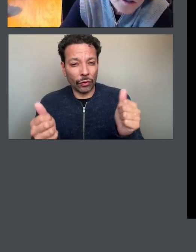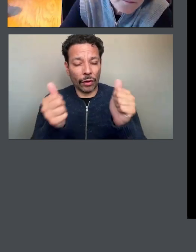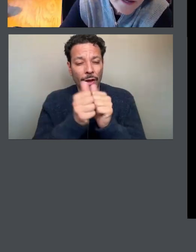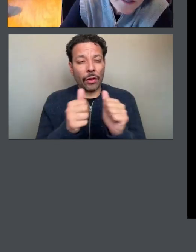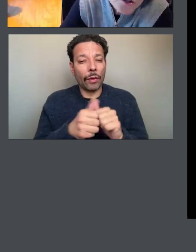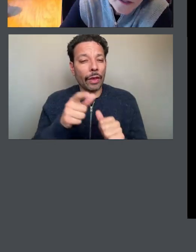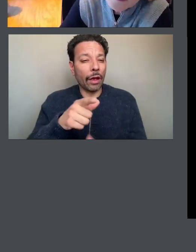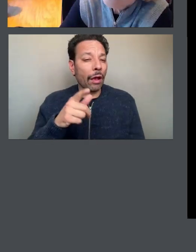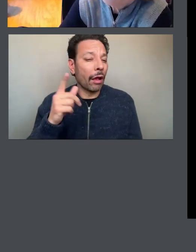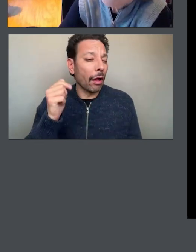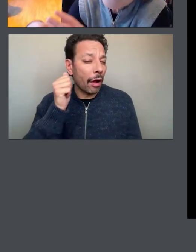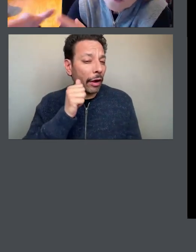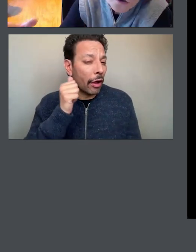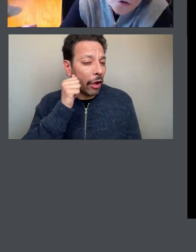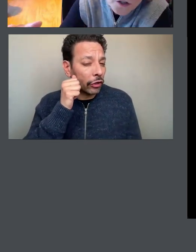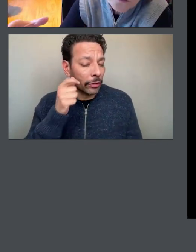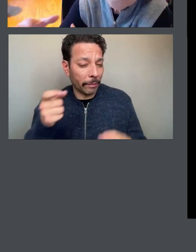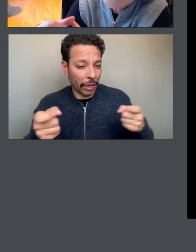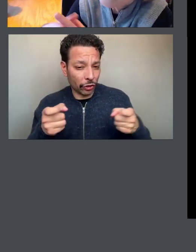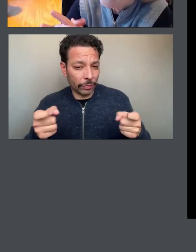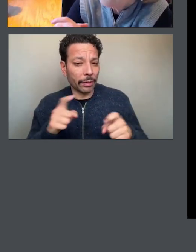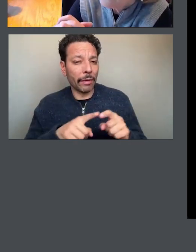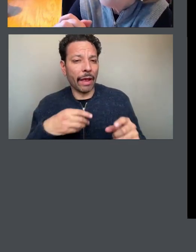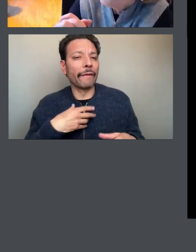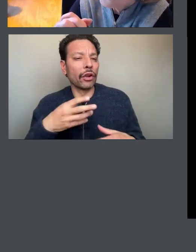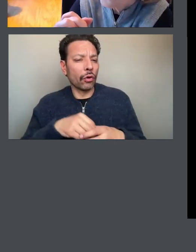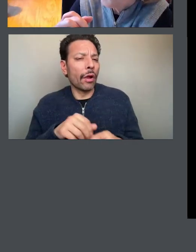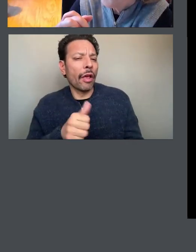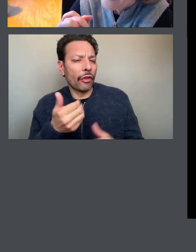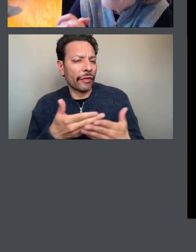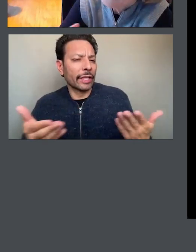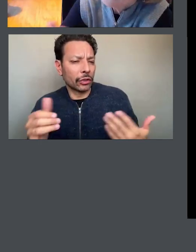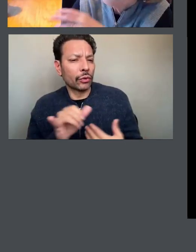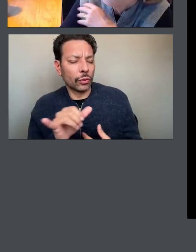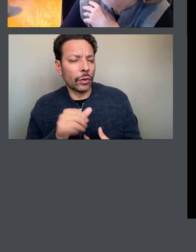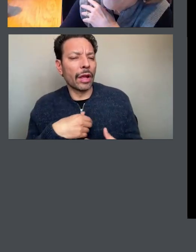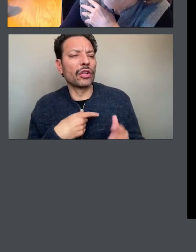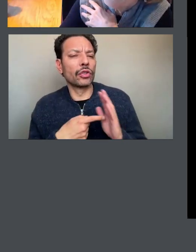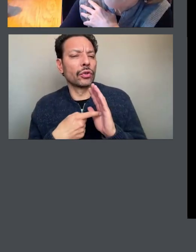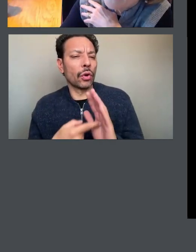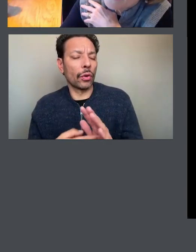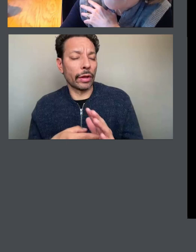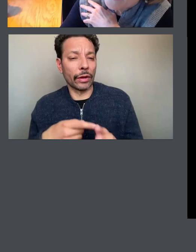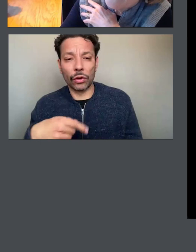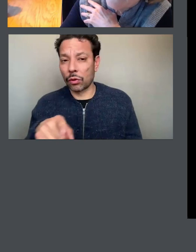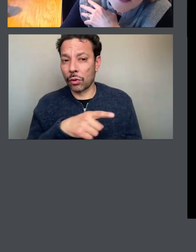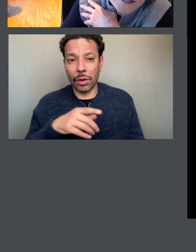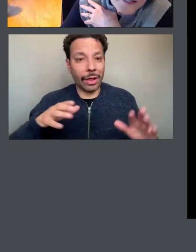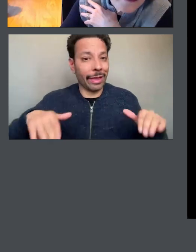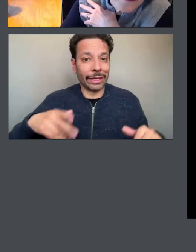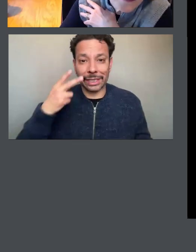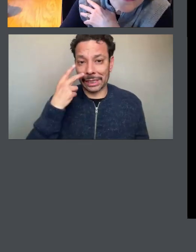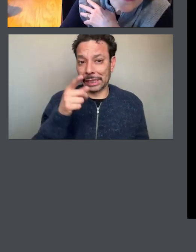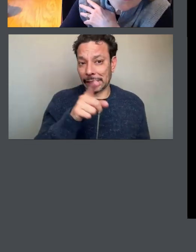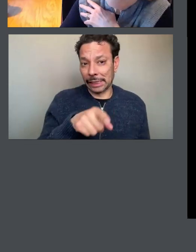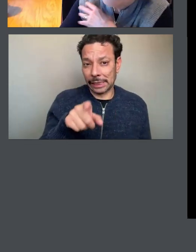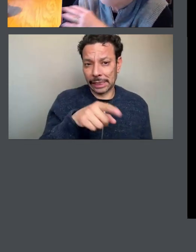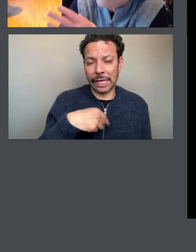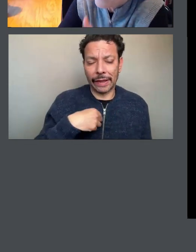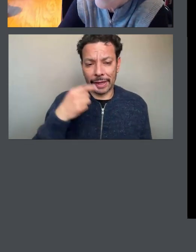audiologic management, but it includes other things, and I'll show you that. But if you haven't seen this, I think